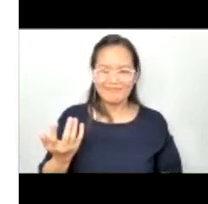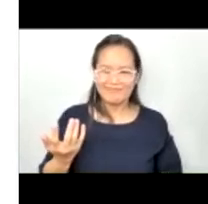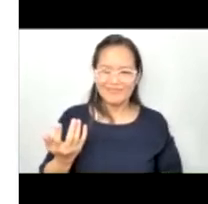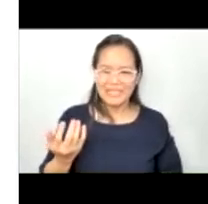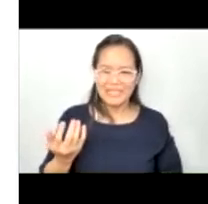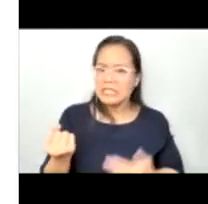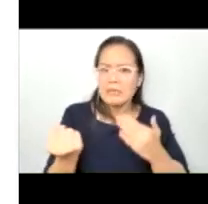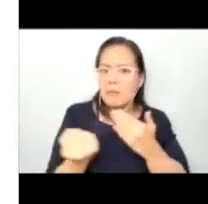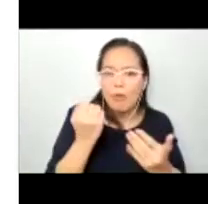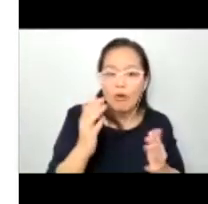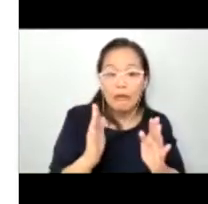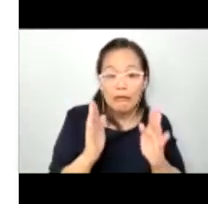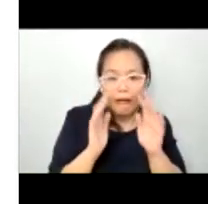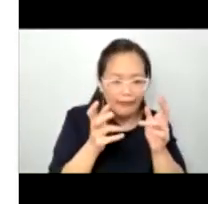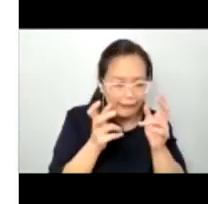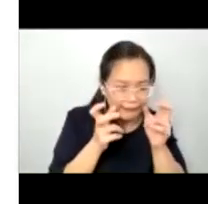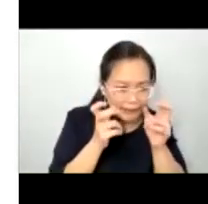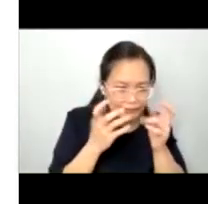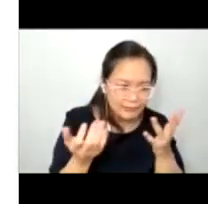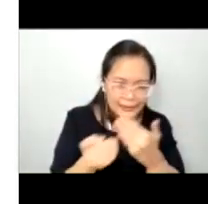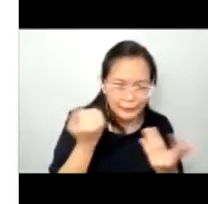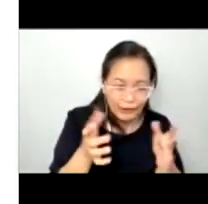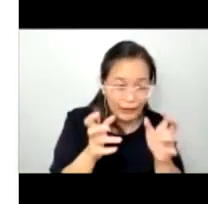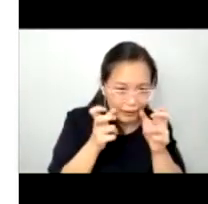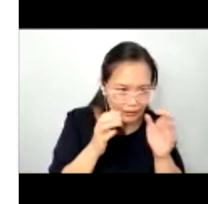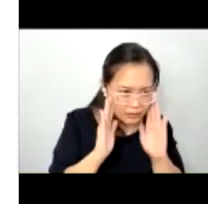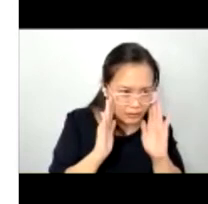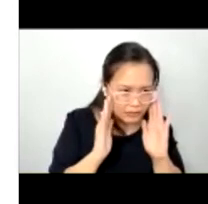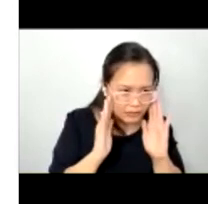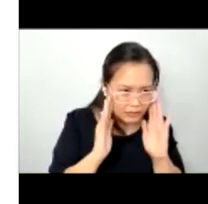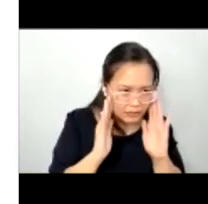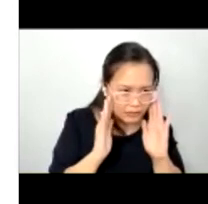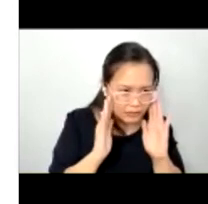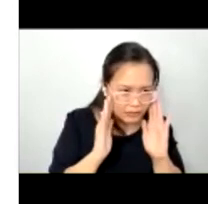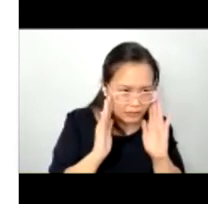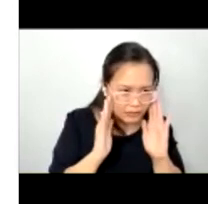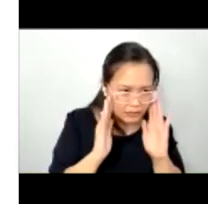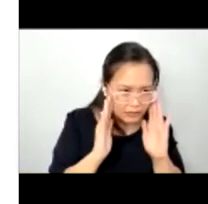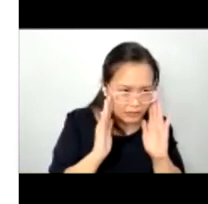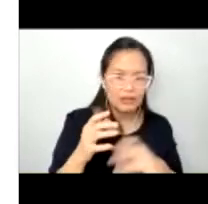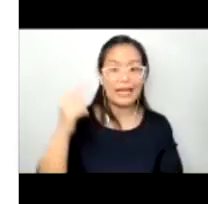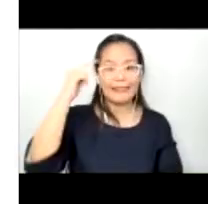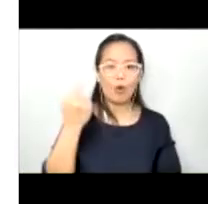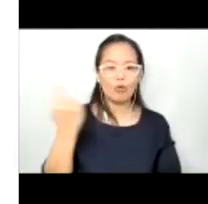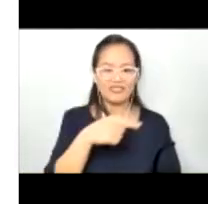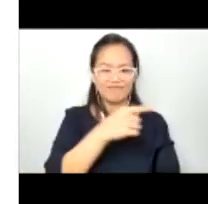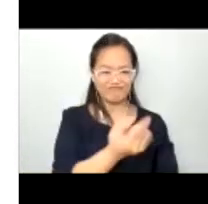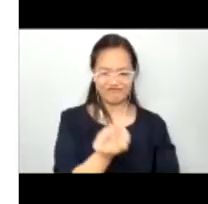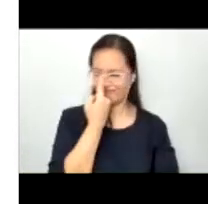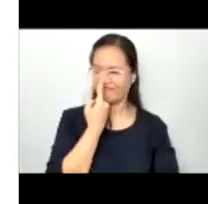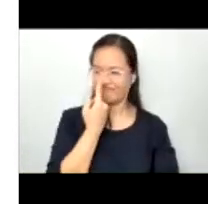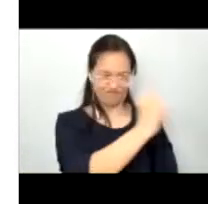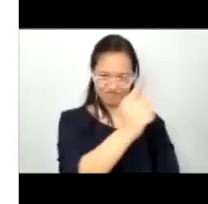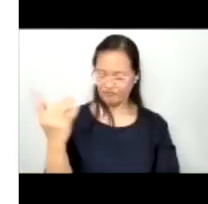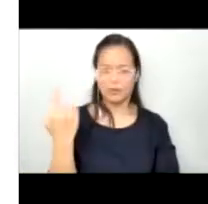it was just ordinary listening. And I thought it was just plain terrorism during the initial